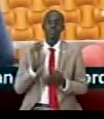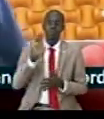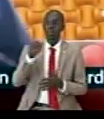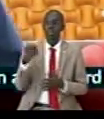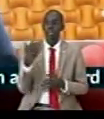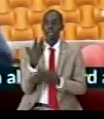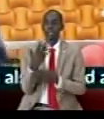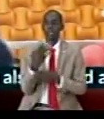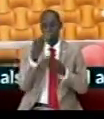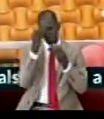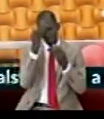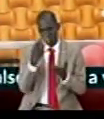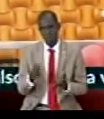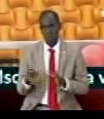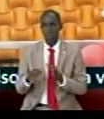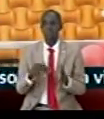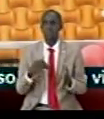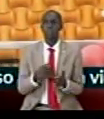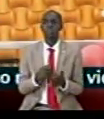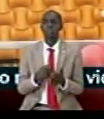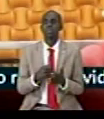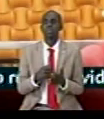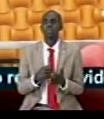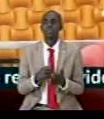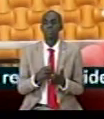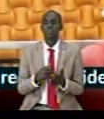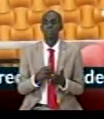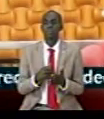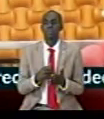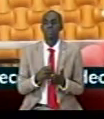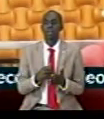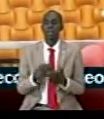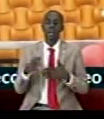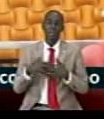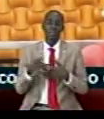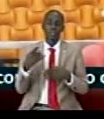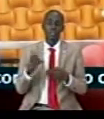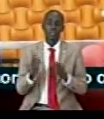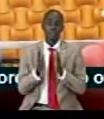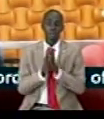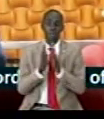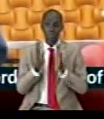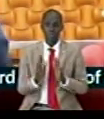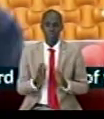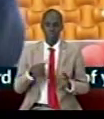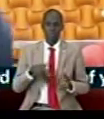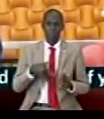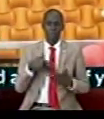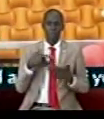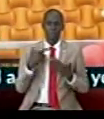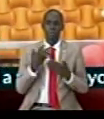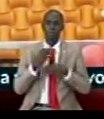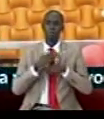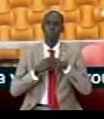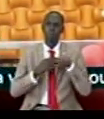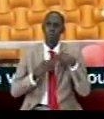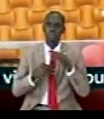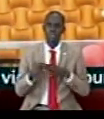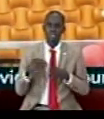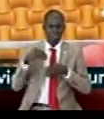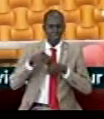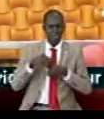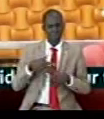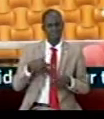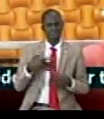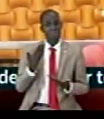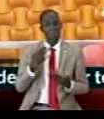exactly as the man of God instructed. And after the prayers, I felt relief. But within me, I was feeling like maybe it's